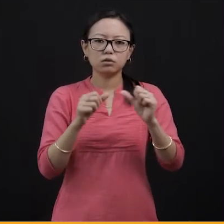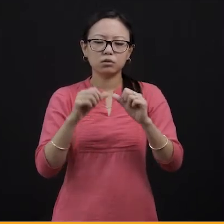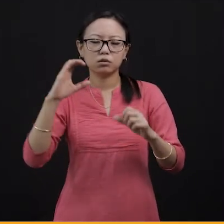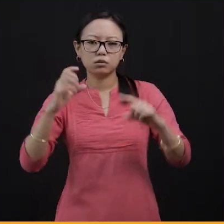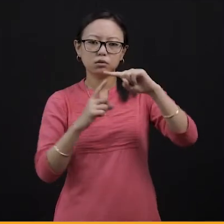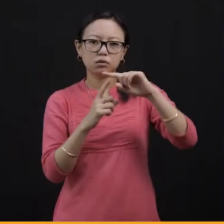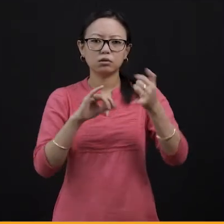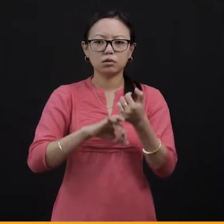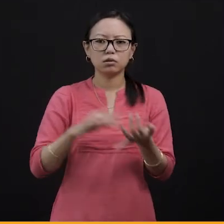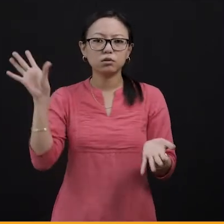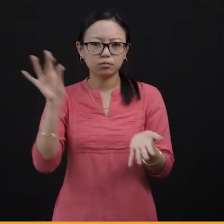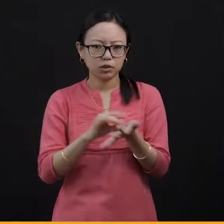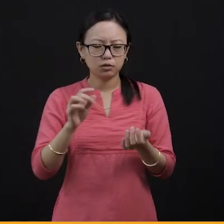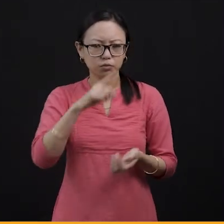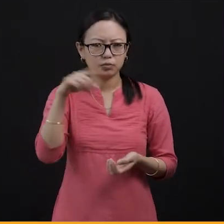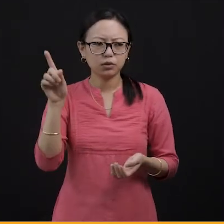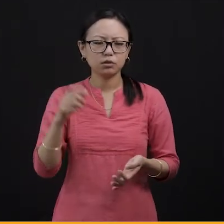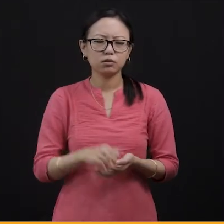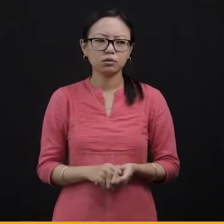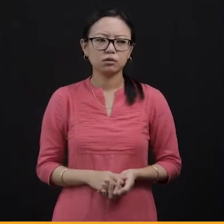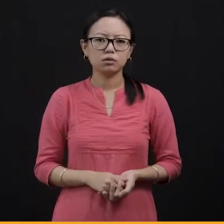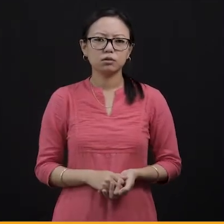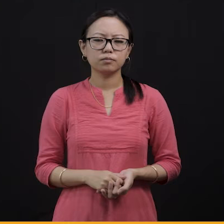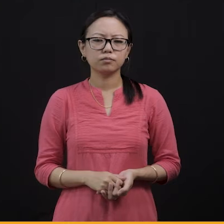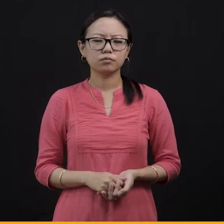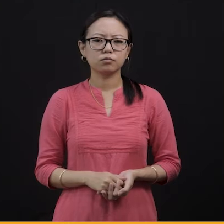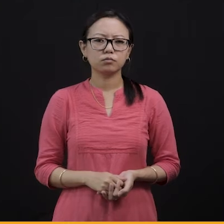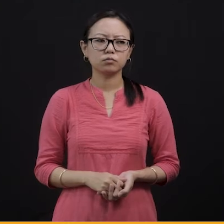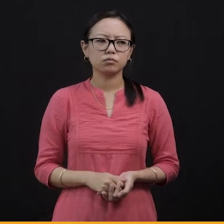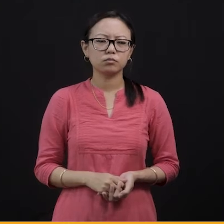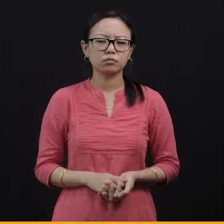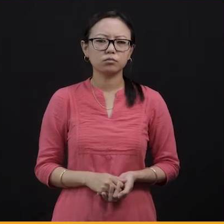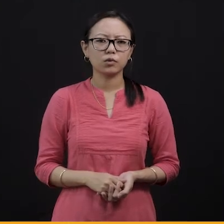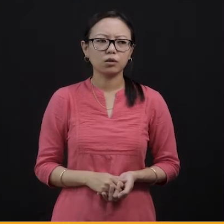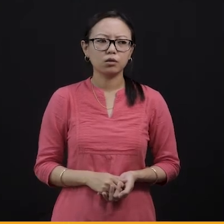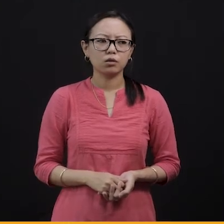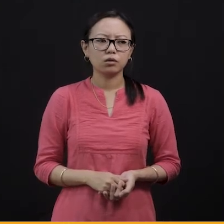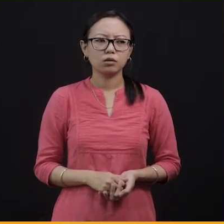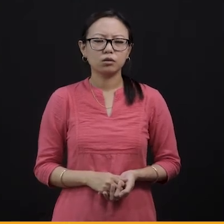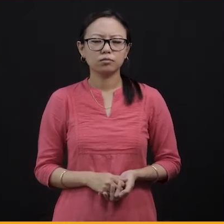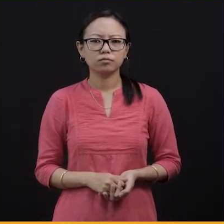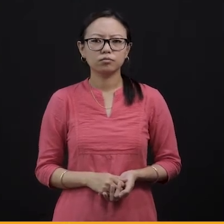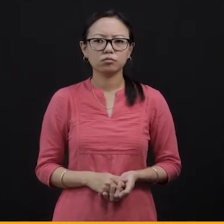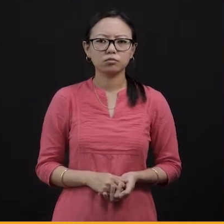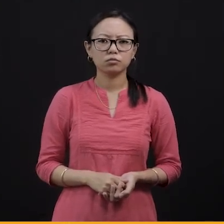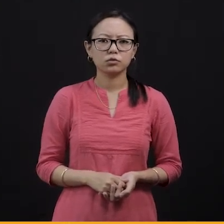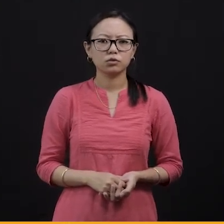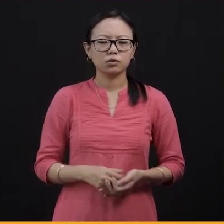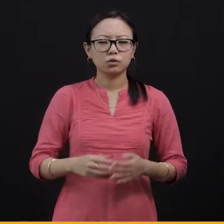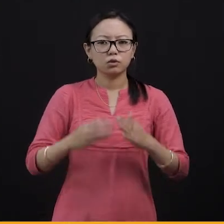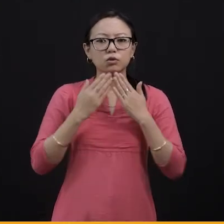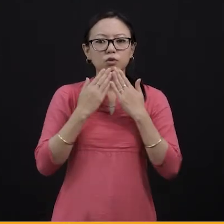we have different, okay, let's see. We have a ground, right? We have a playground in